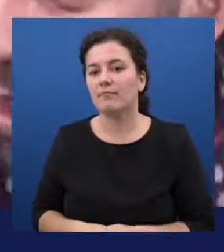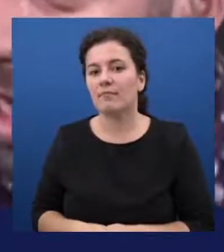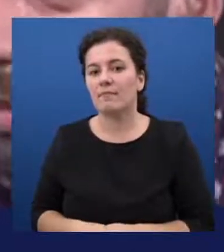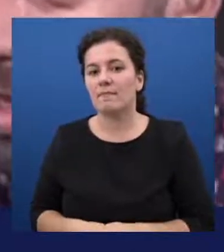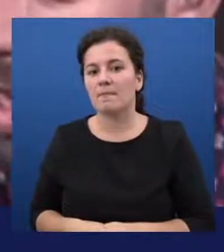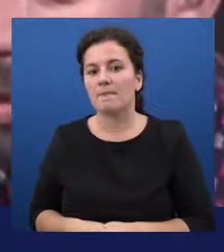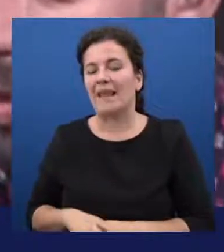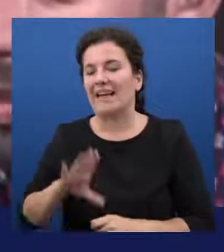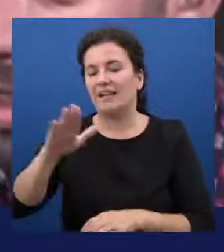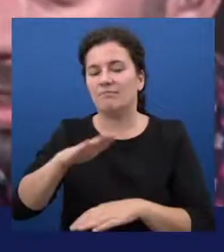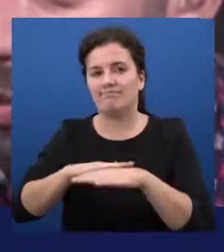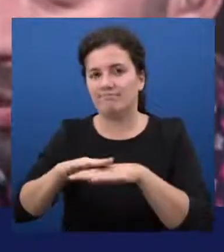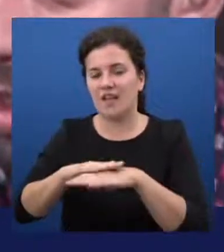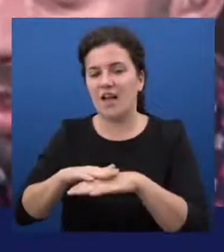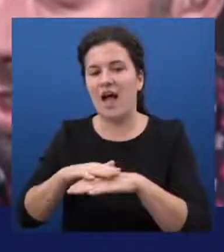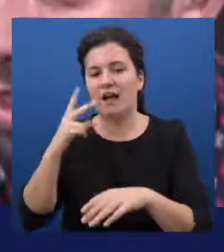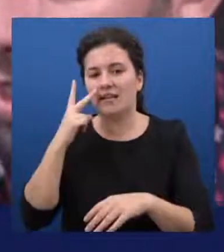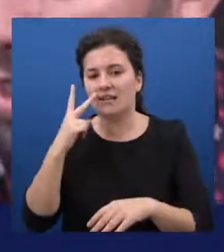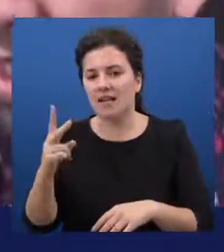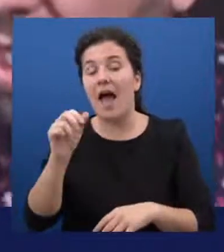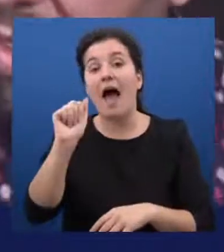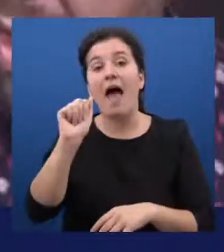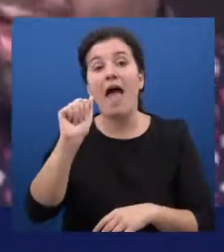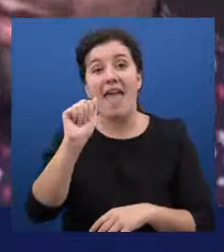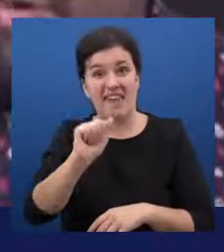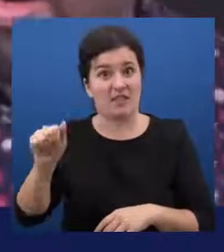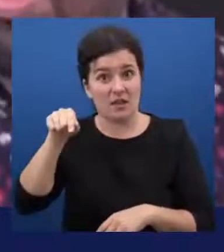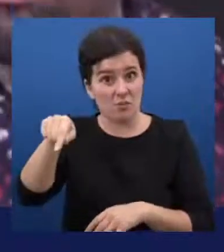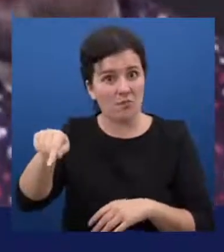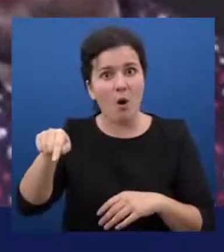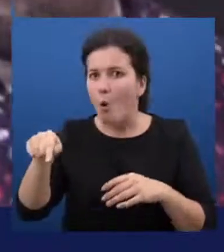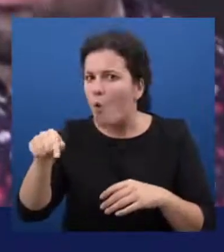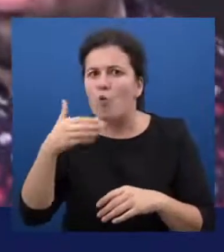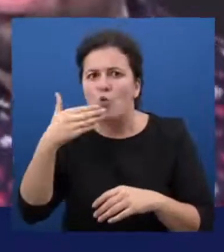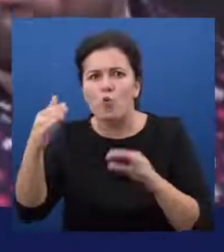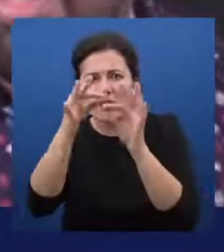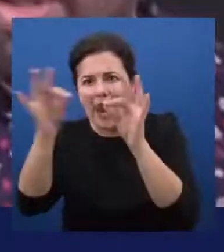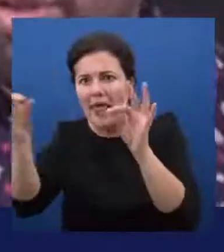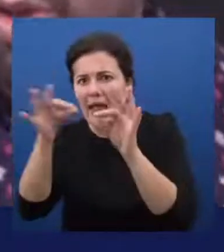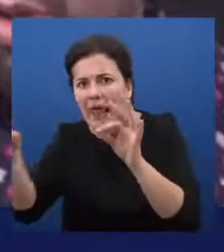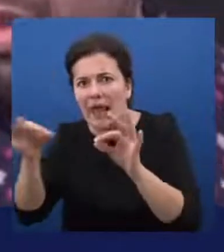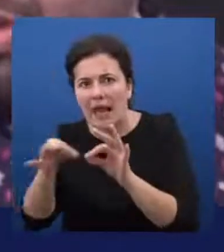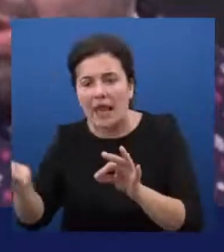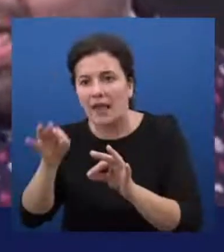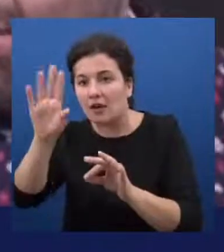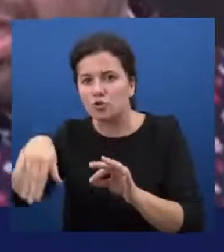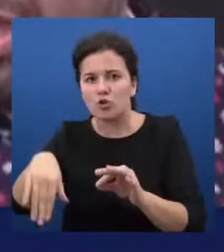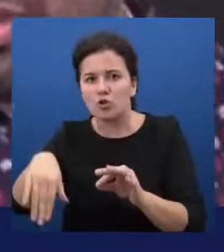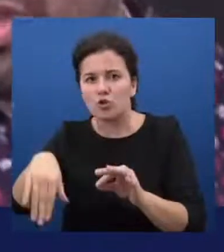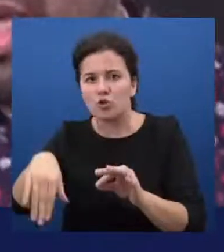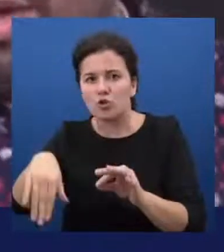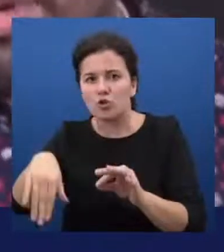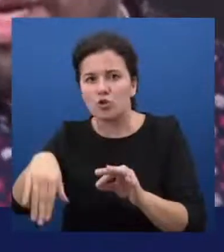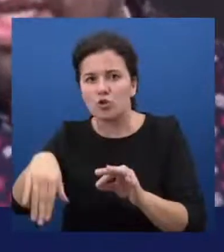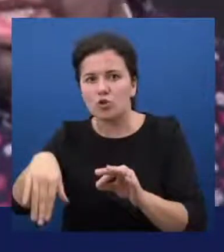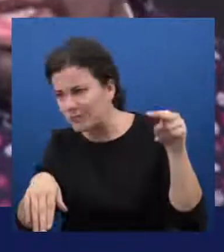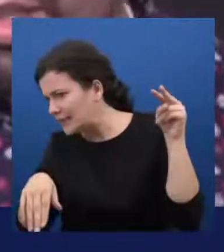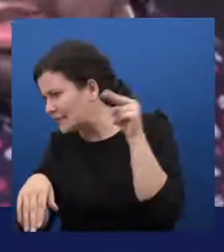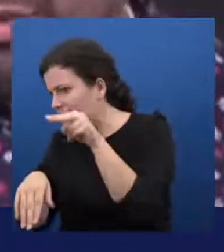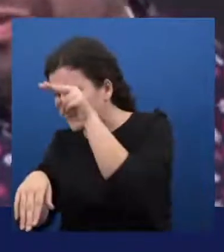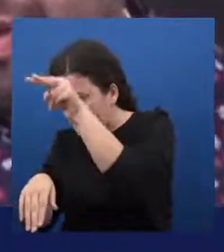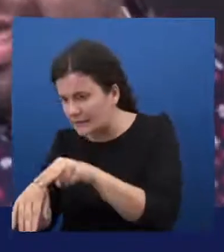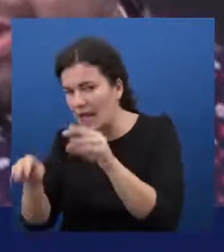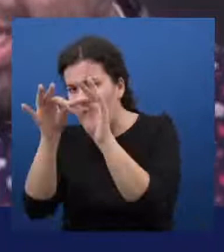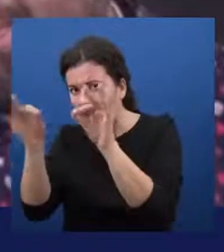Apologies. But Amy posted some really good links there for all of them. Make sure you do that. Look at those. Mary, anything else